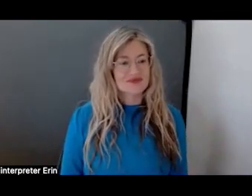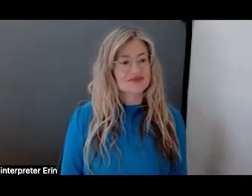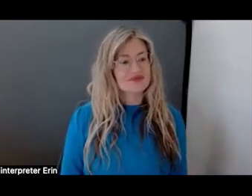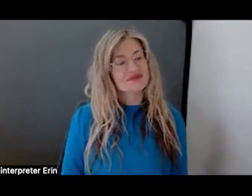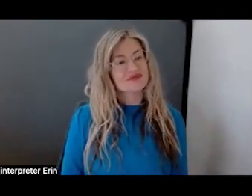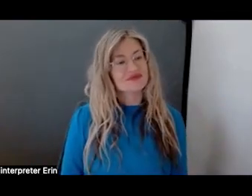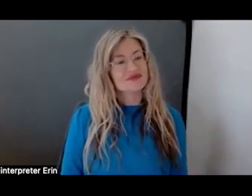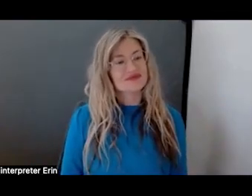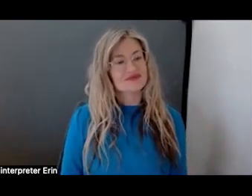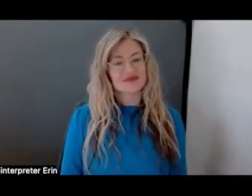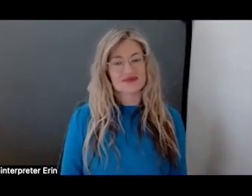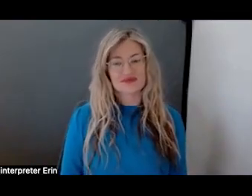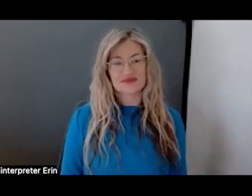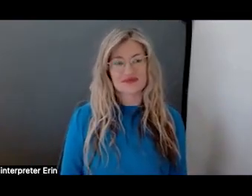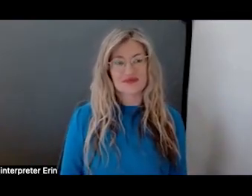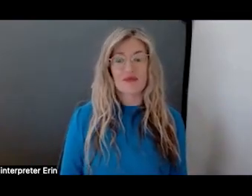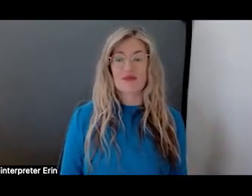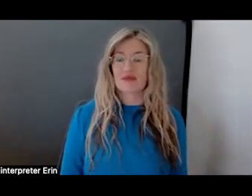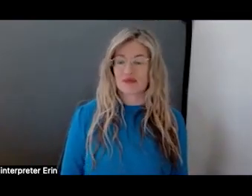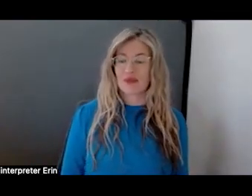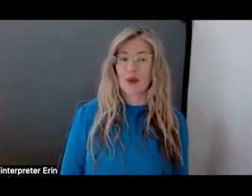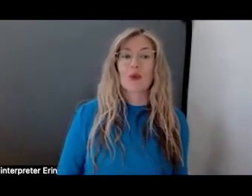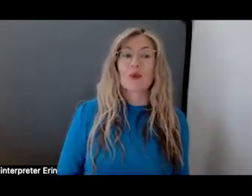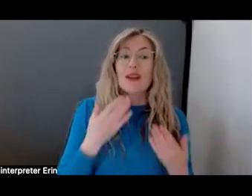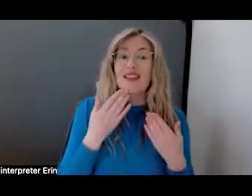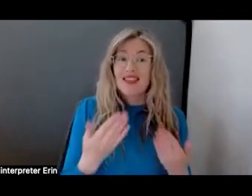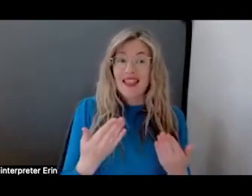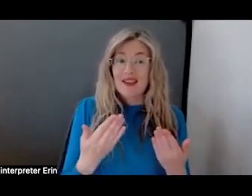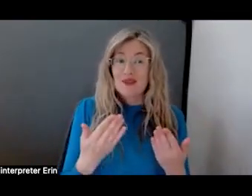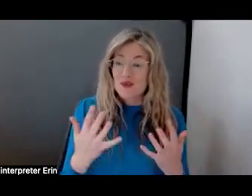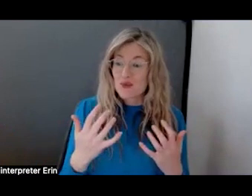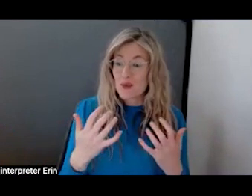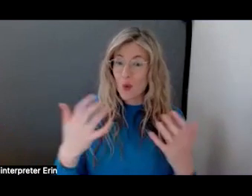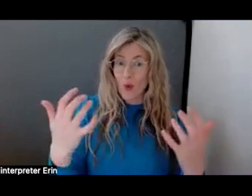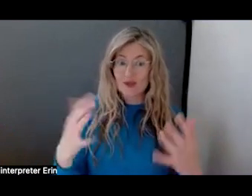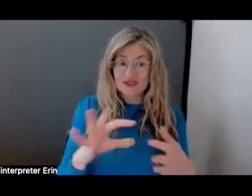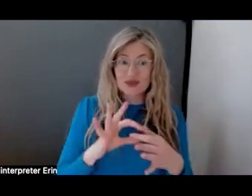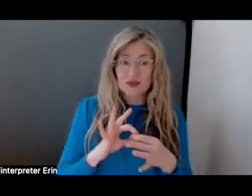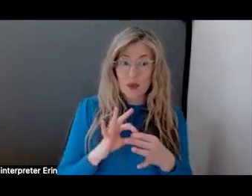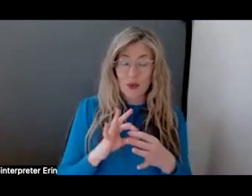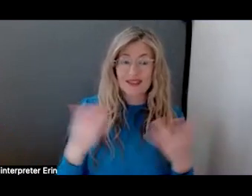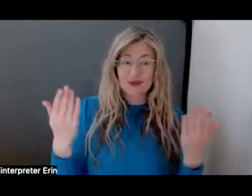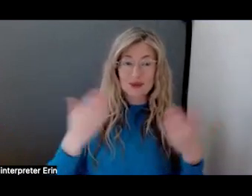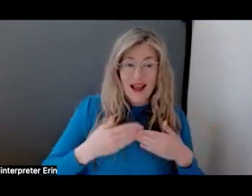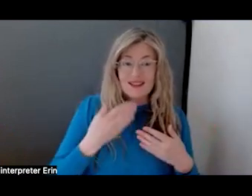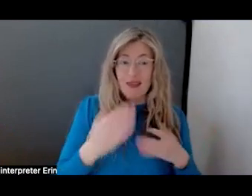Thank you so much to you all for being with us tonight. I'm really